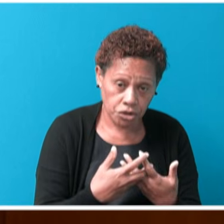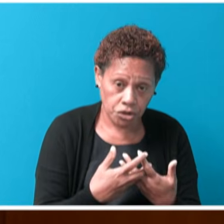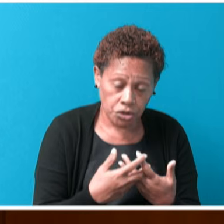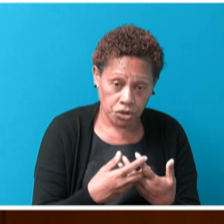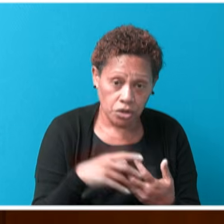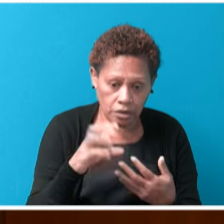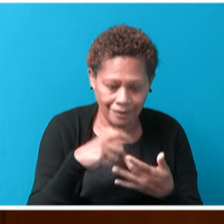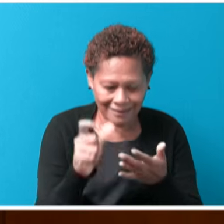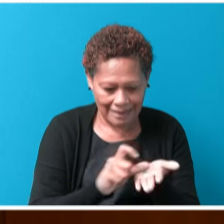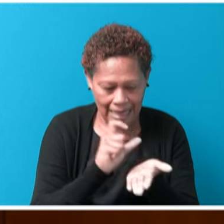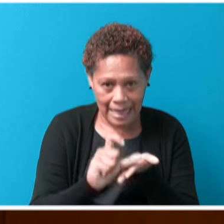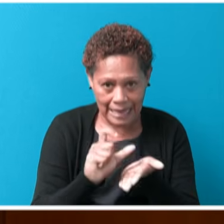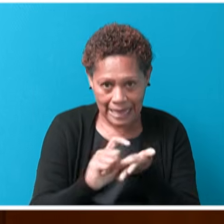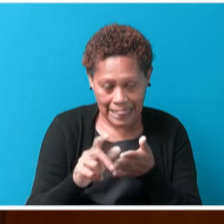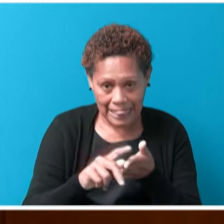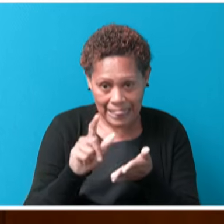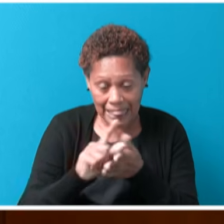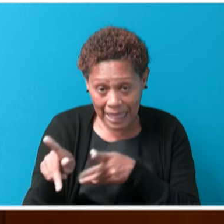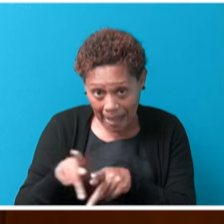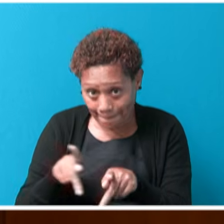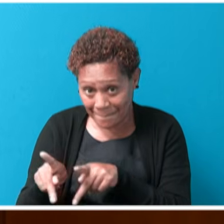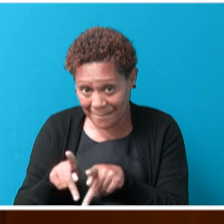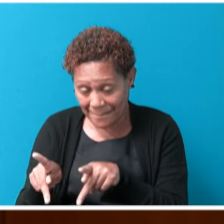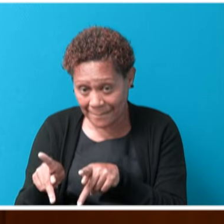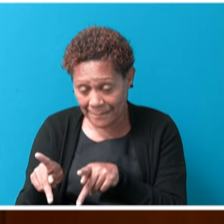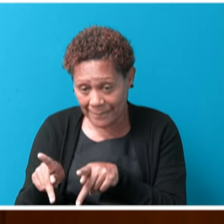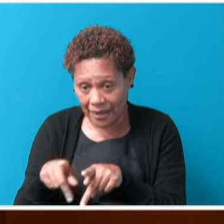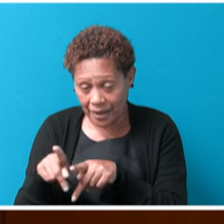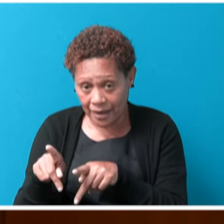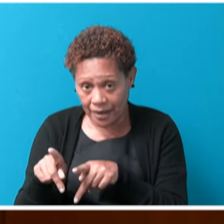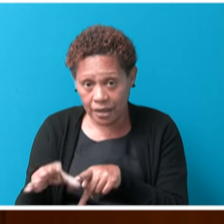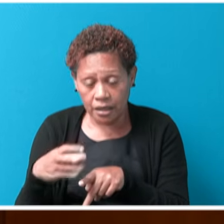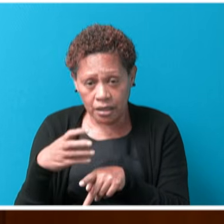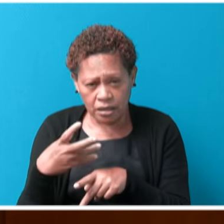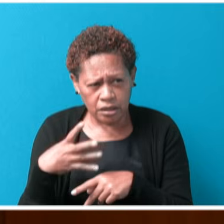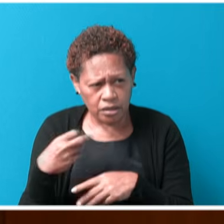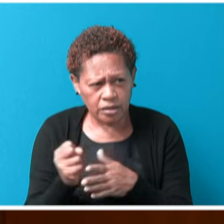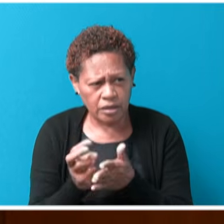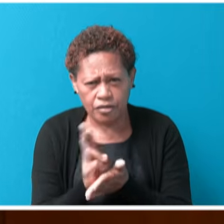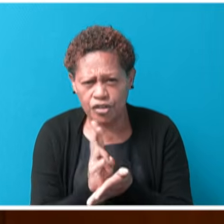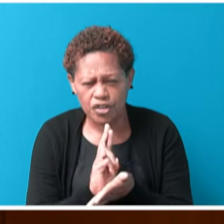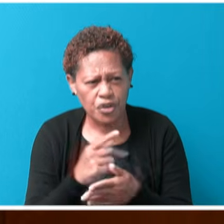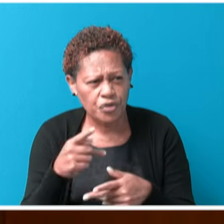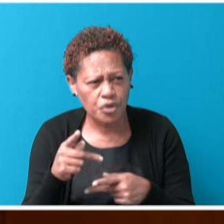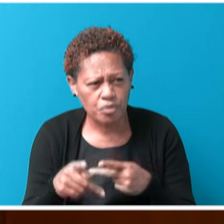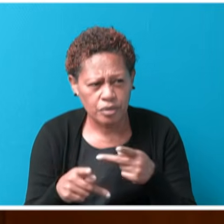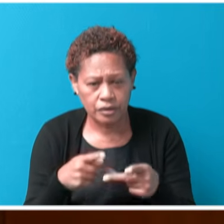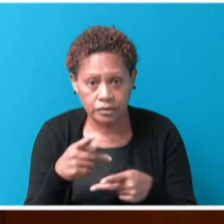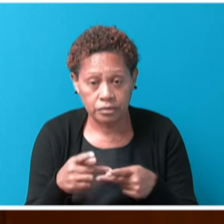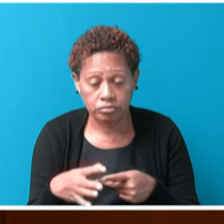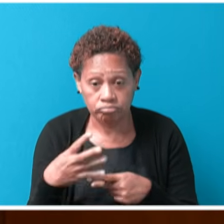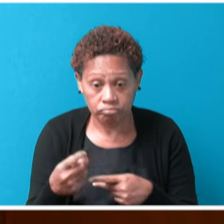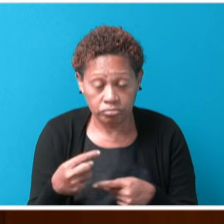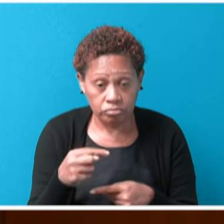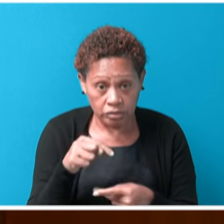performance expectations, measurable outcomes, and transparent review processes. This is about raising